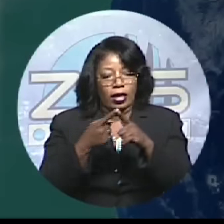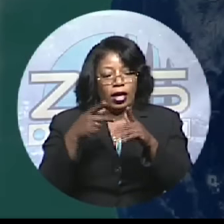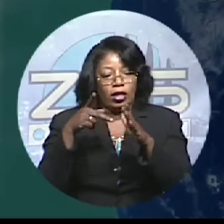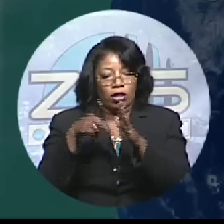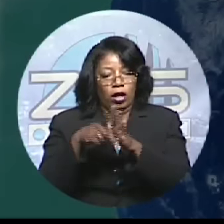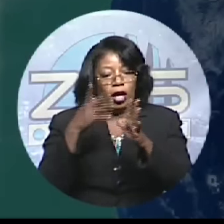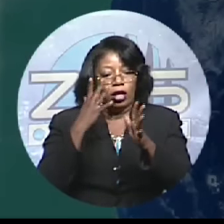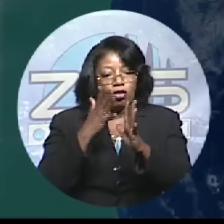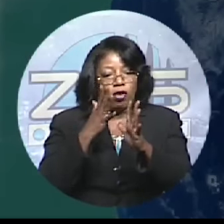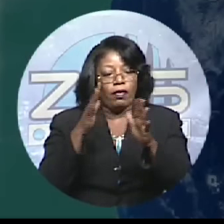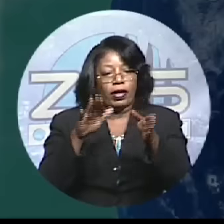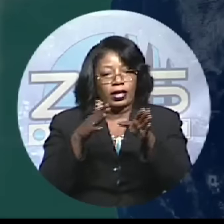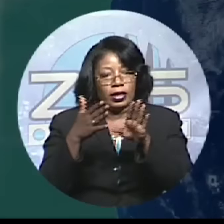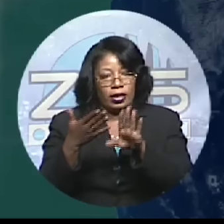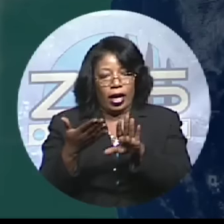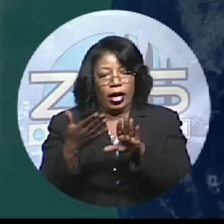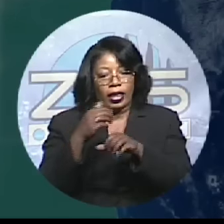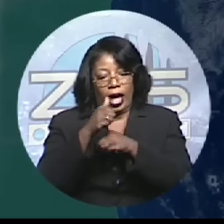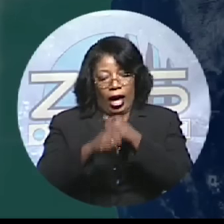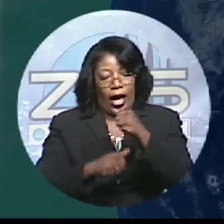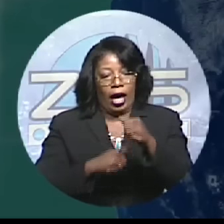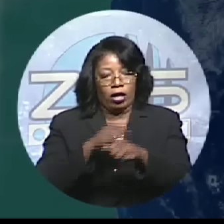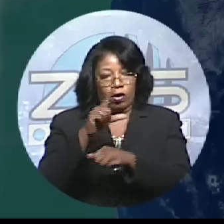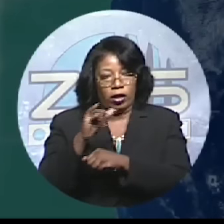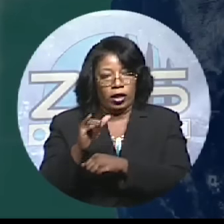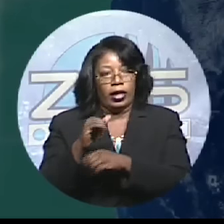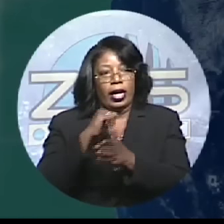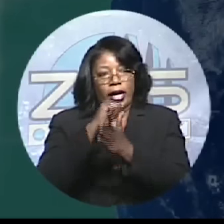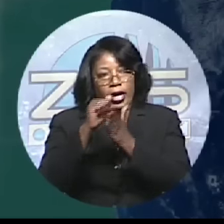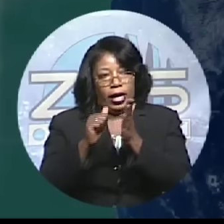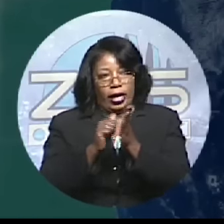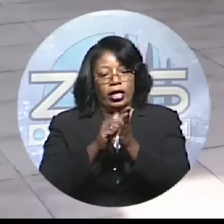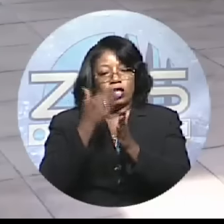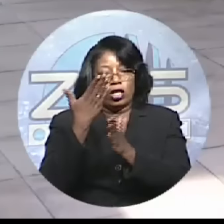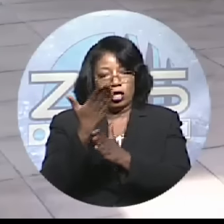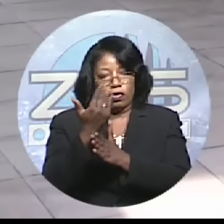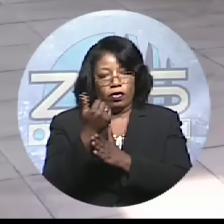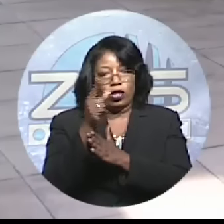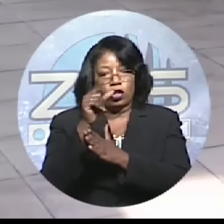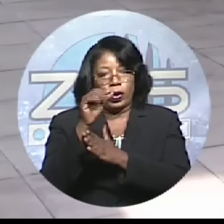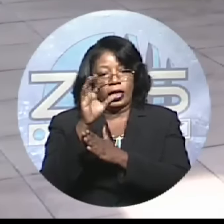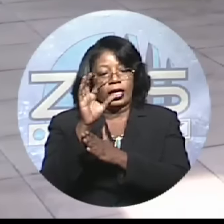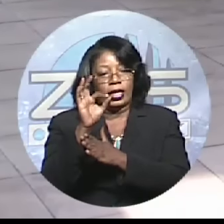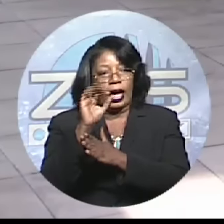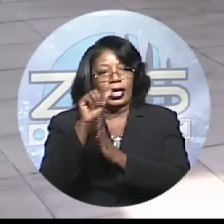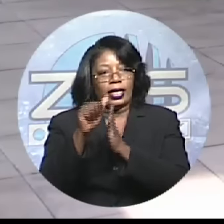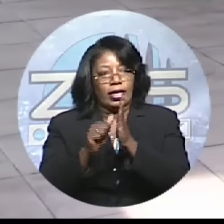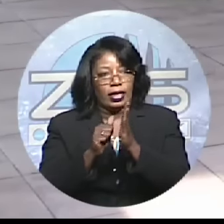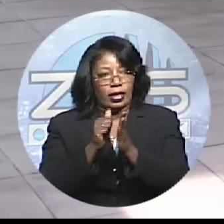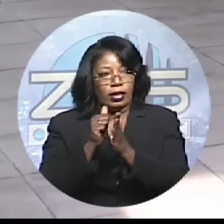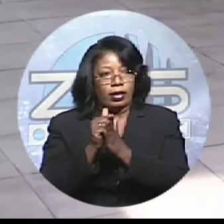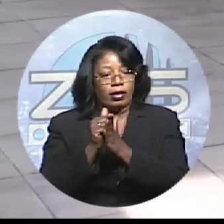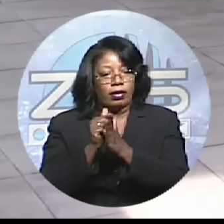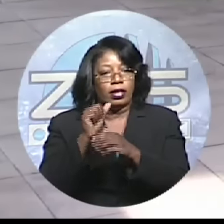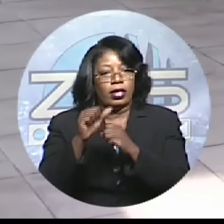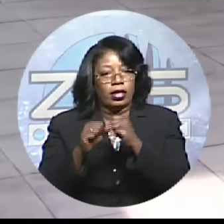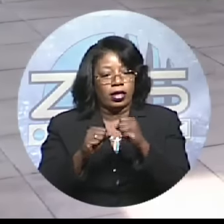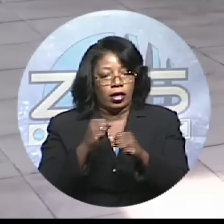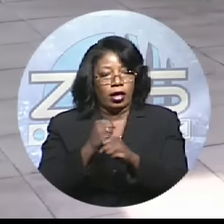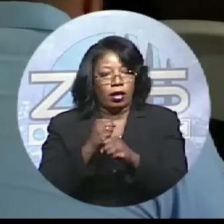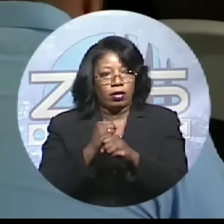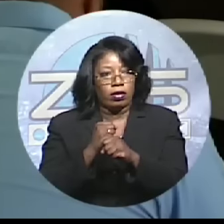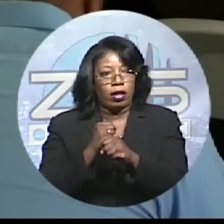traffic fatalities annually. Most are between 15 to 29 years. That's why the one-day symposium serves as an essential